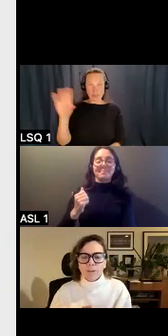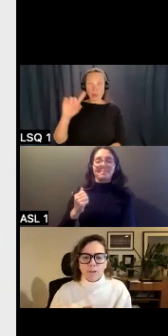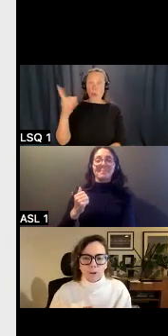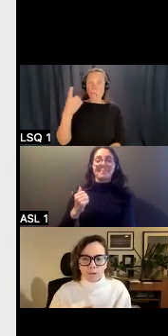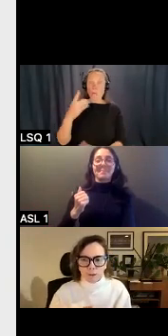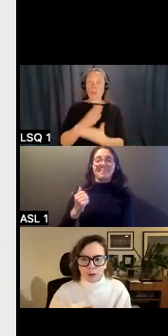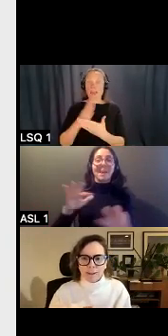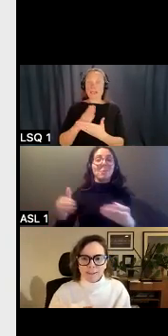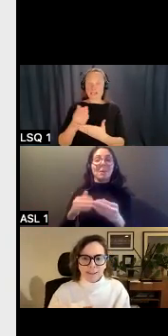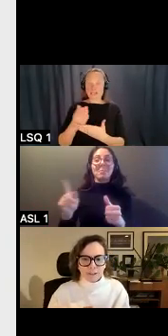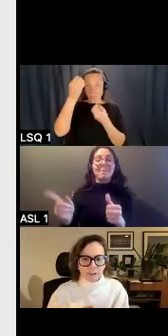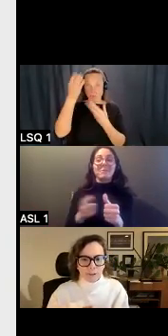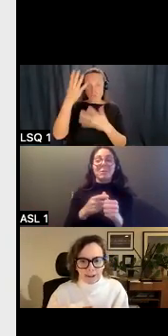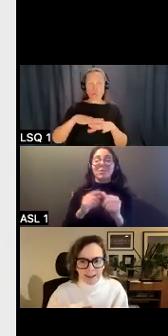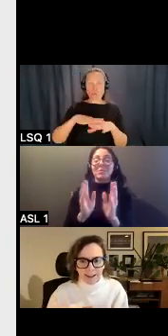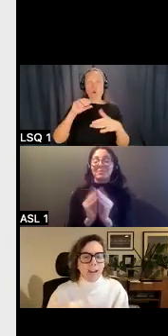welcome to our first session